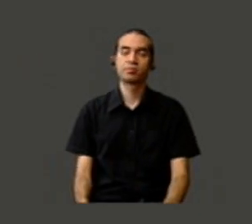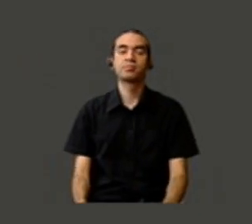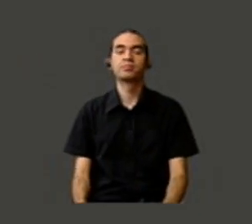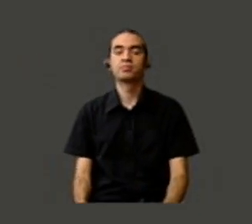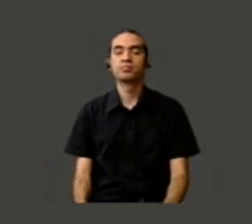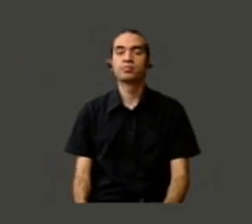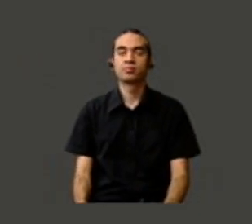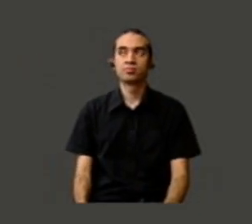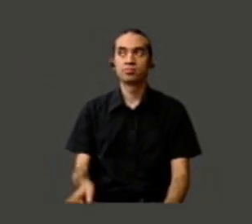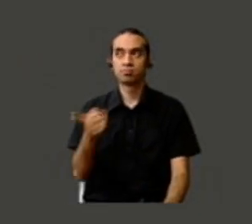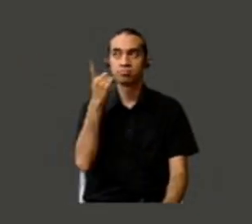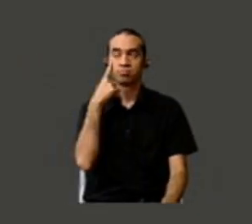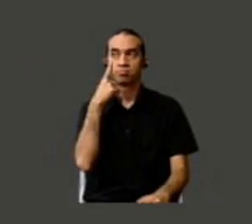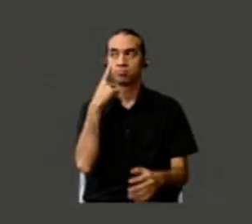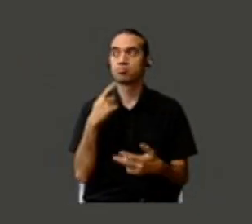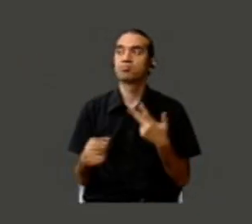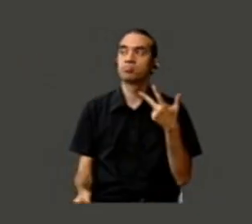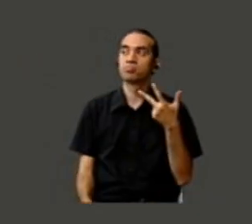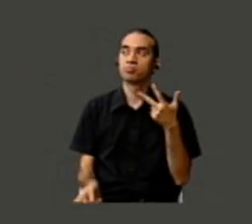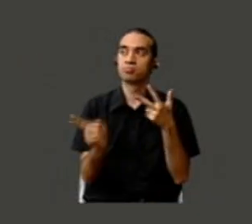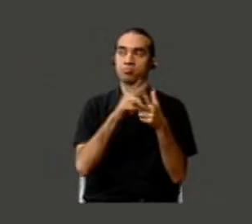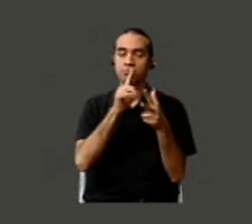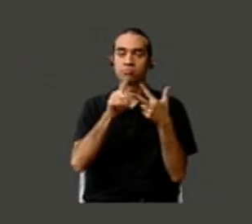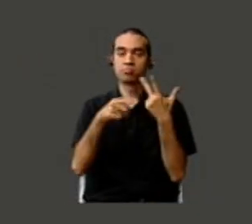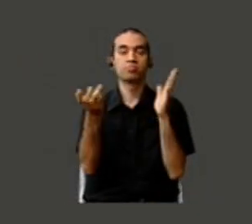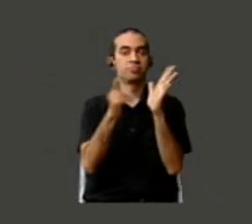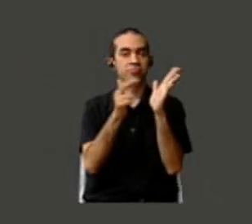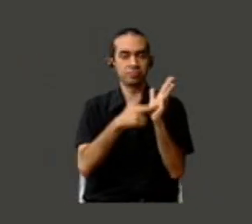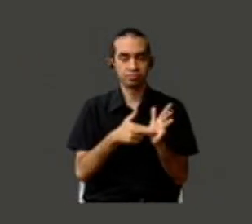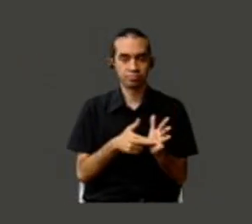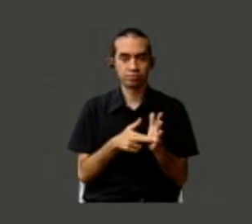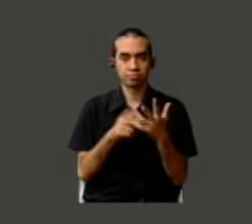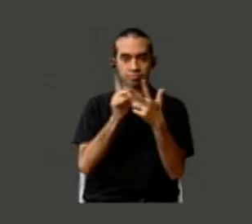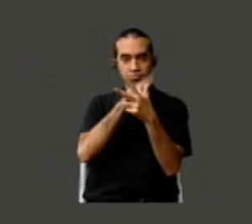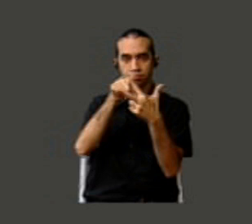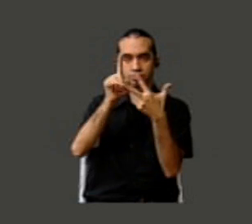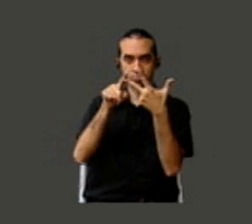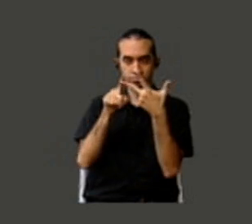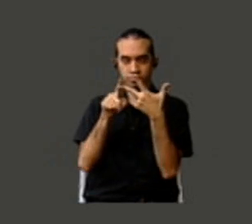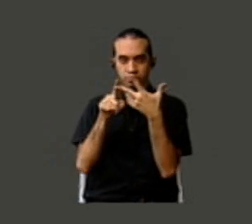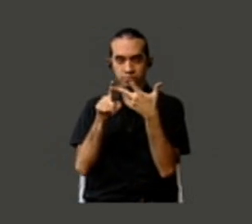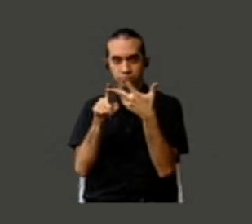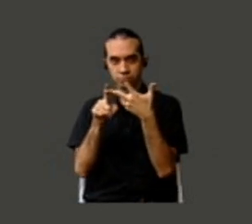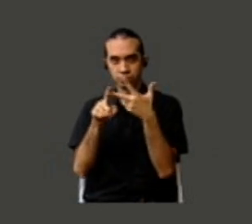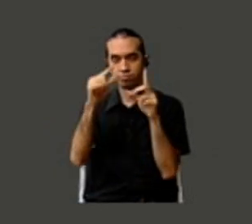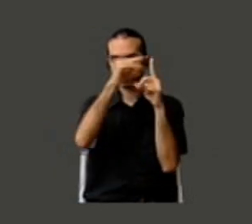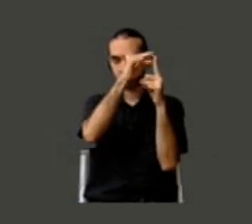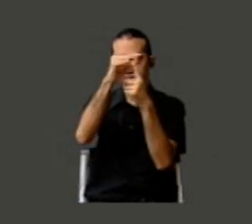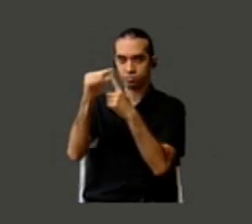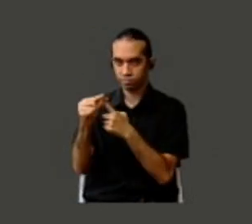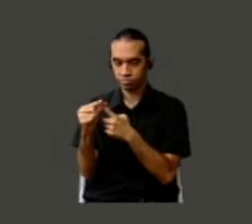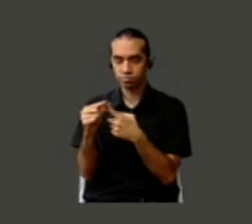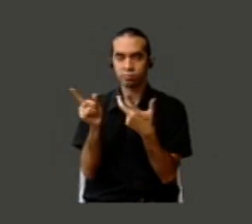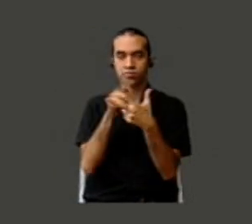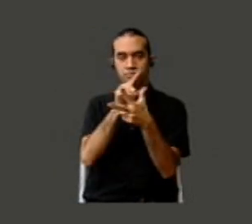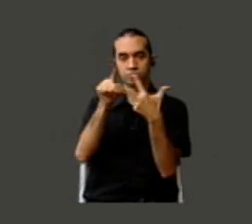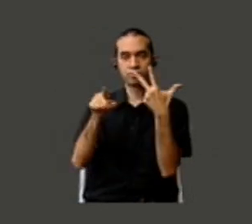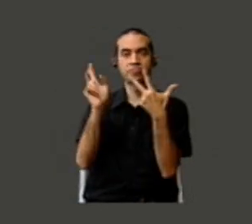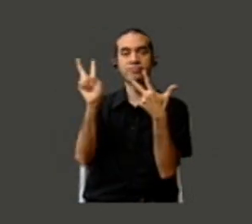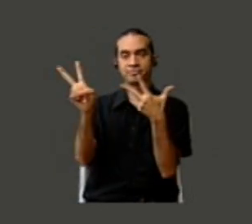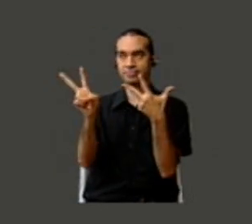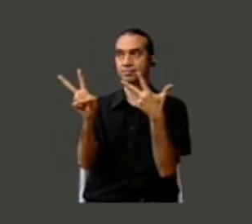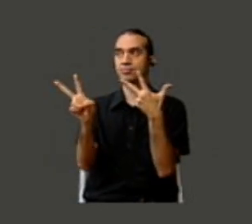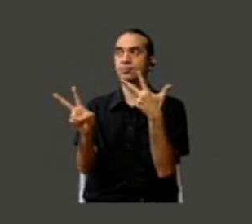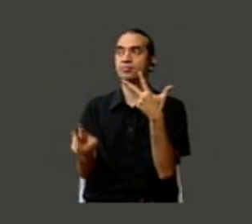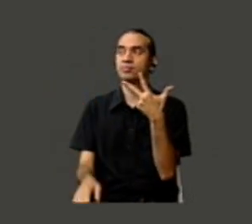Okay, but first we are going to repeat. We have three pictures about three words that begin with letter